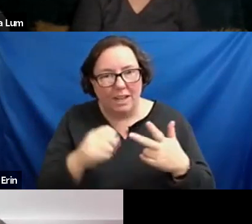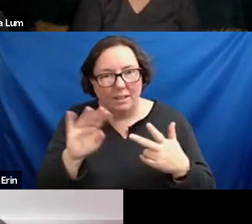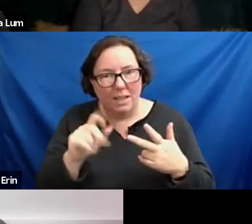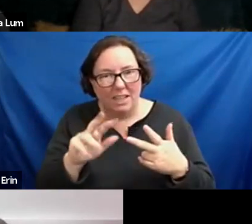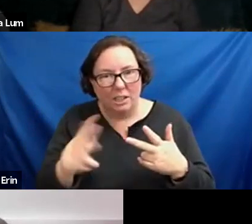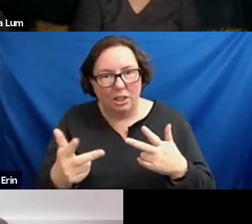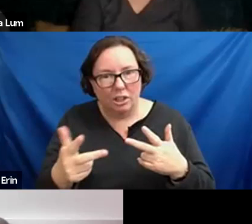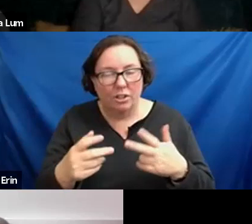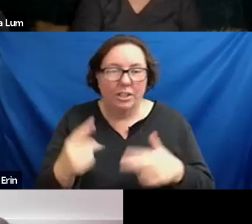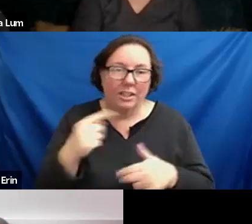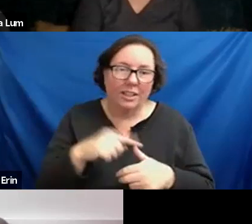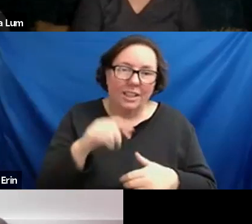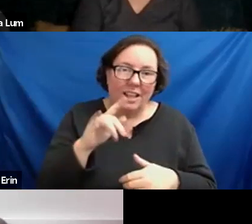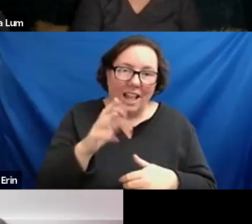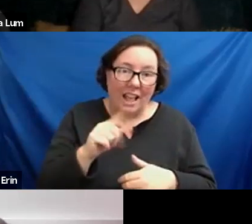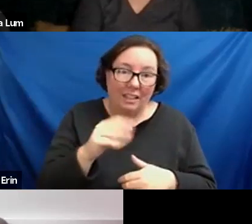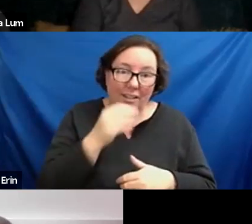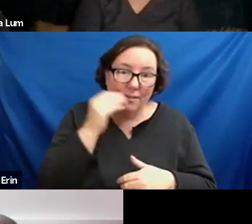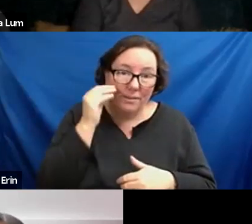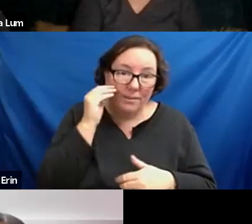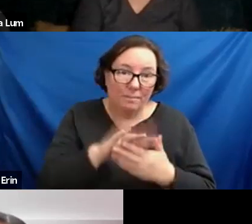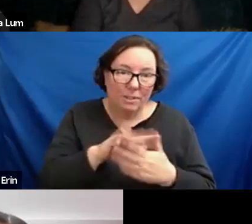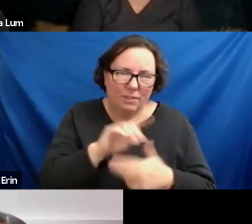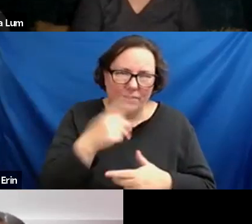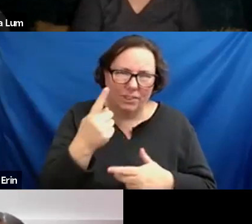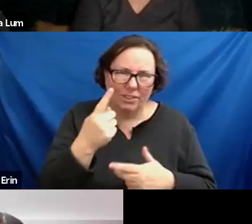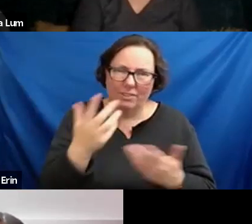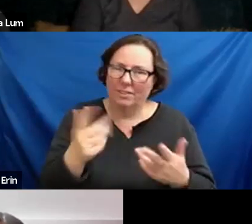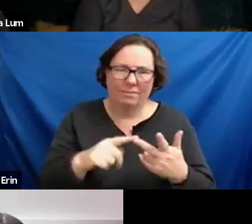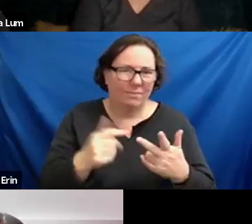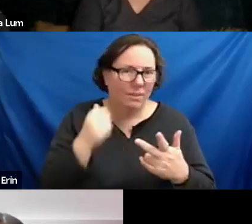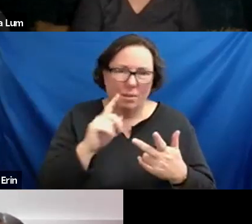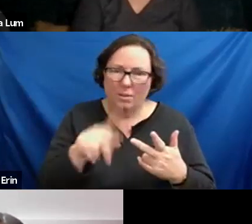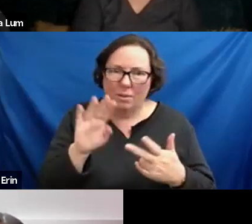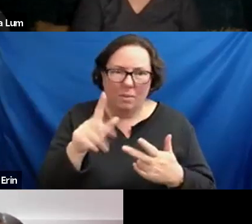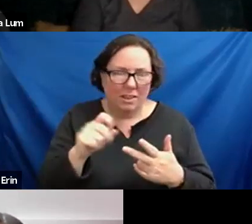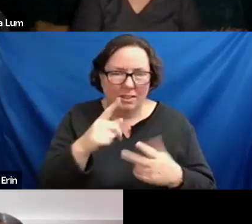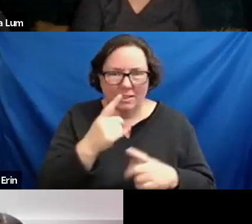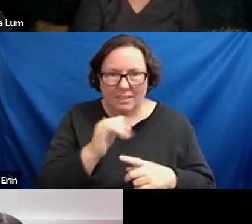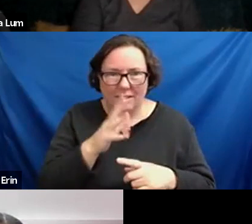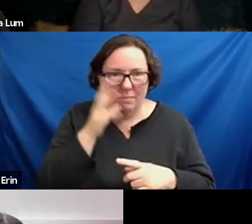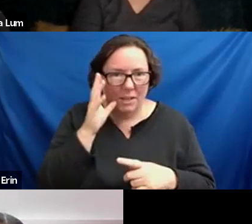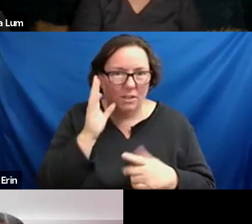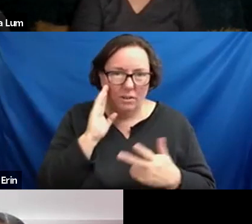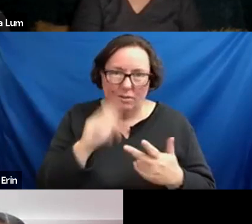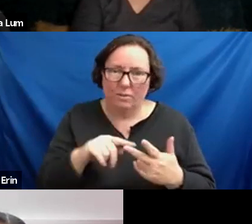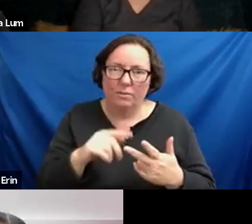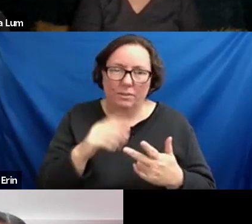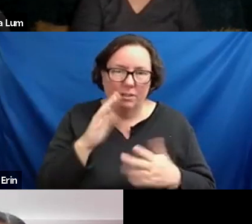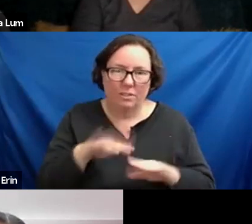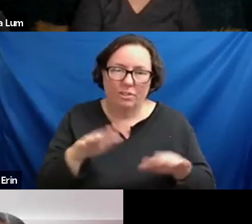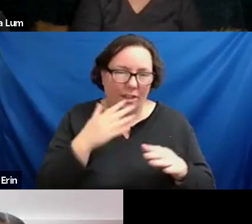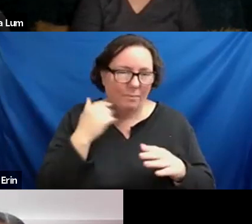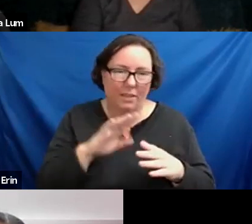and Elliott, their home school, 1st. That student will not be attending BLS as their parents know their child's better than BPS does